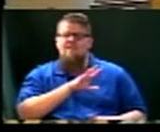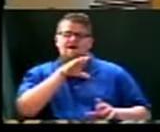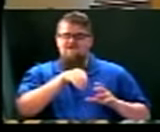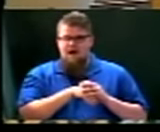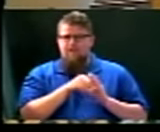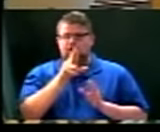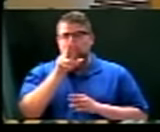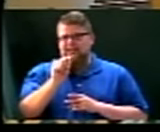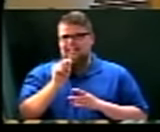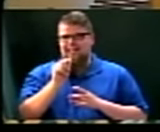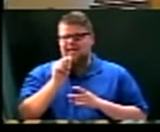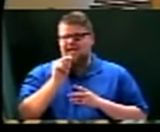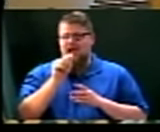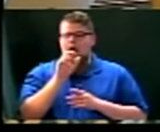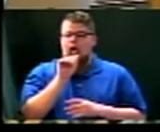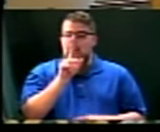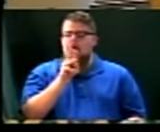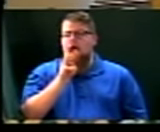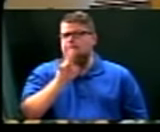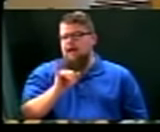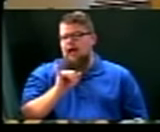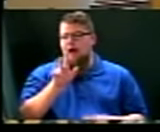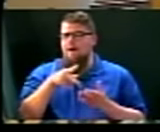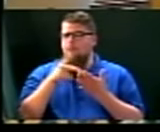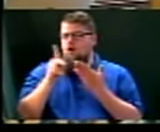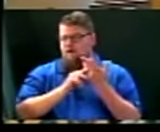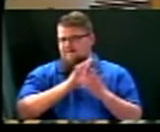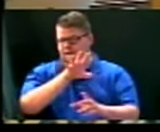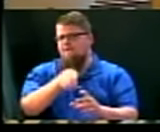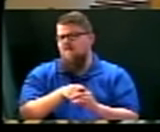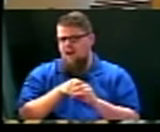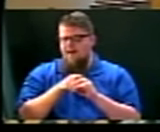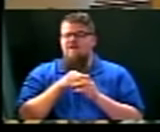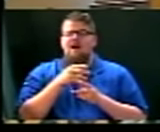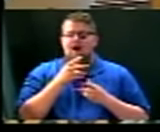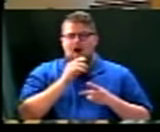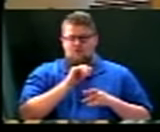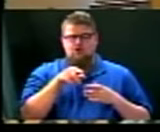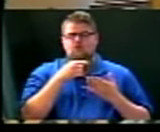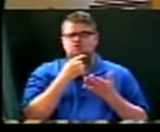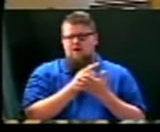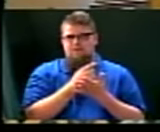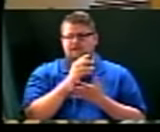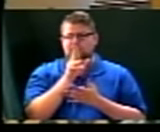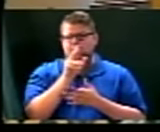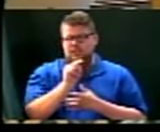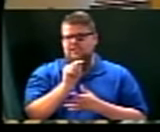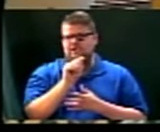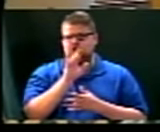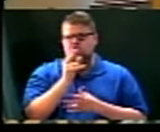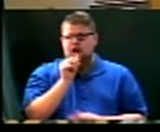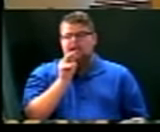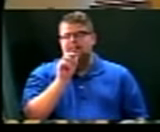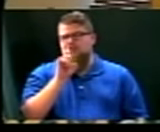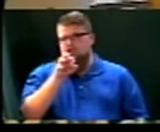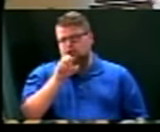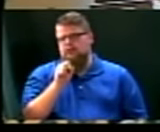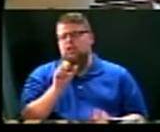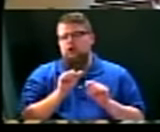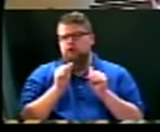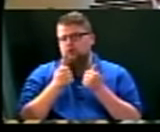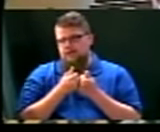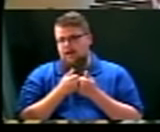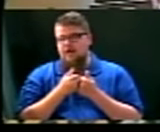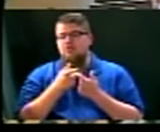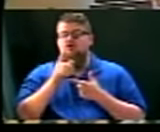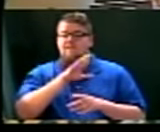Tennessee Lady Vols Alumni Program and as a University of Tennessee Chancellor's Associate. As part of the leadership